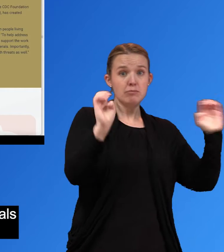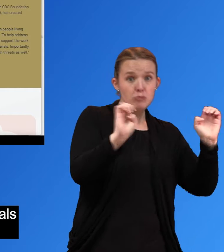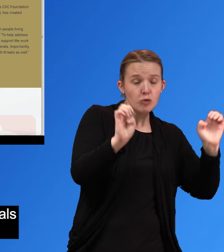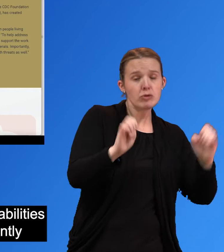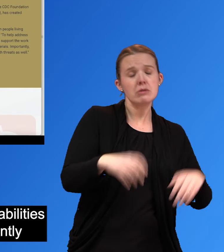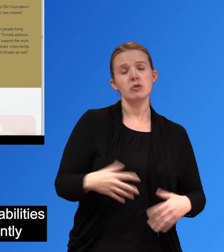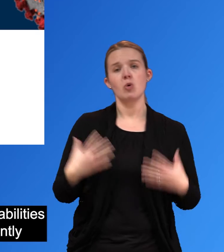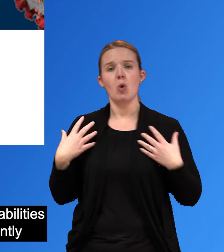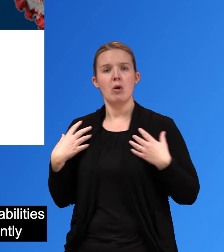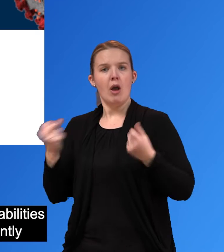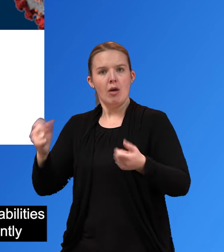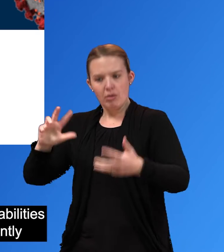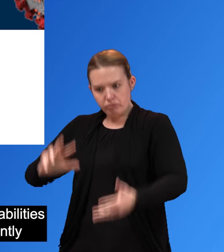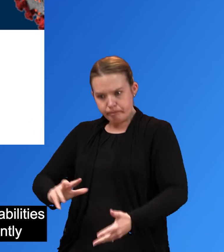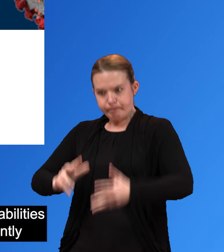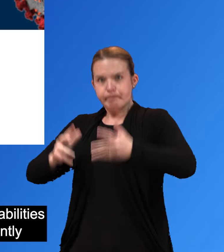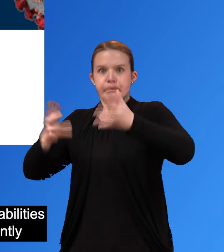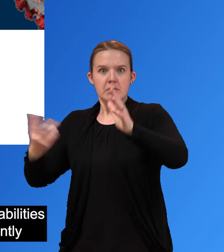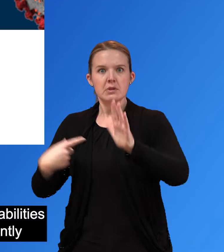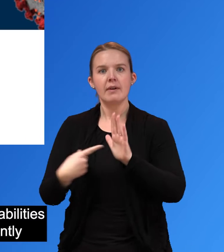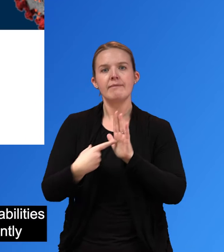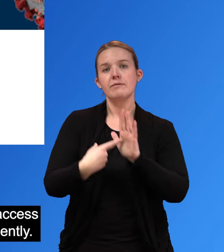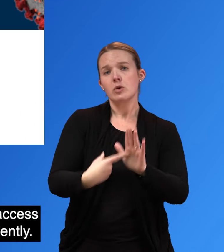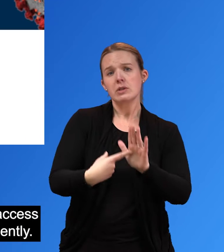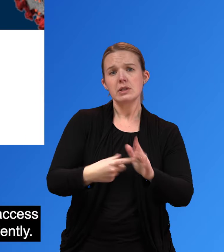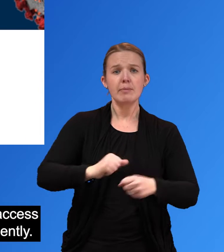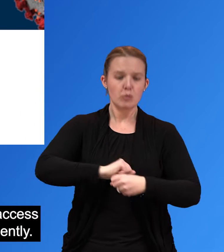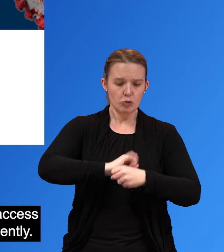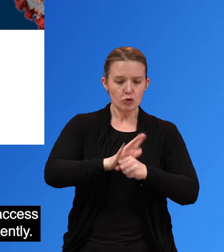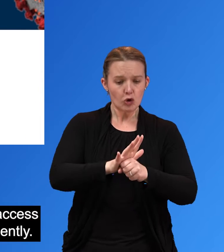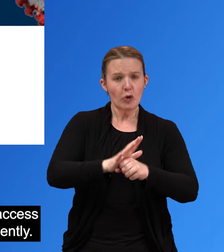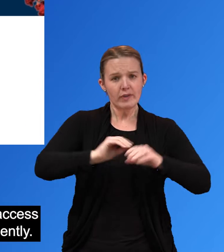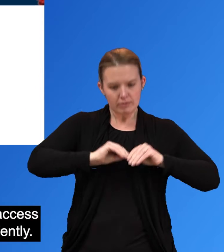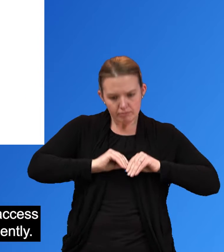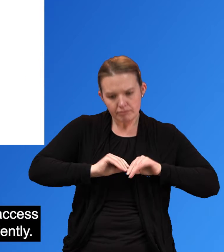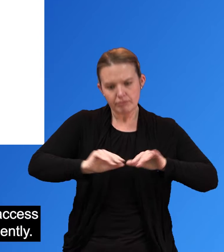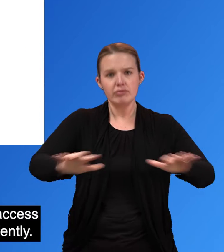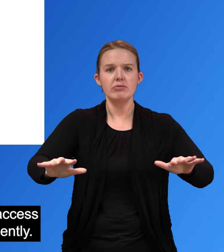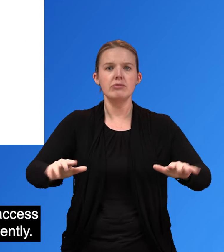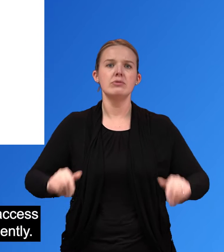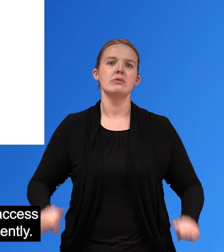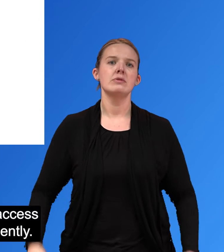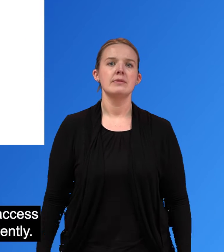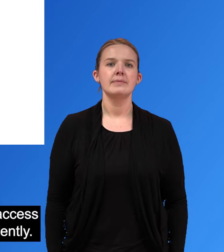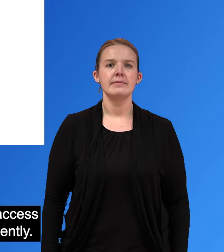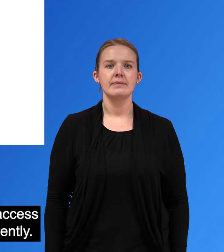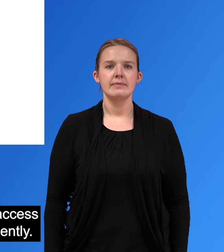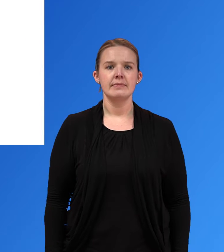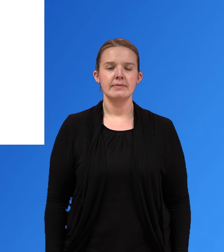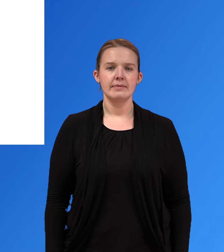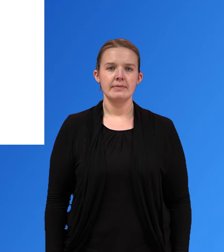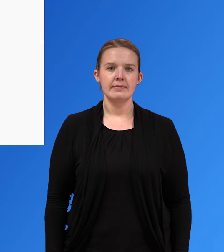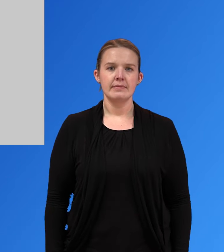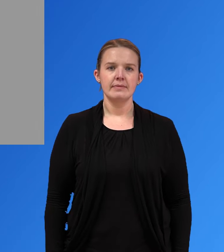with intellectual and developmental disabilities who live independently or otherwise need to access information independently.